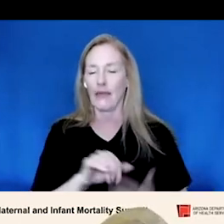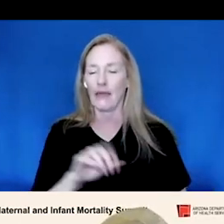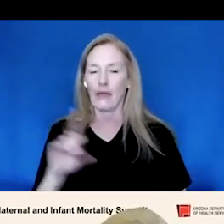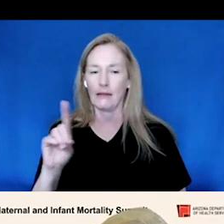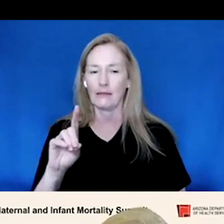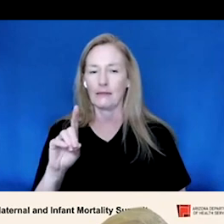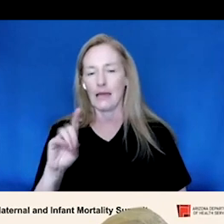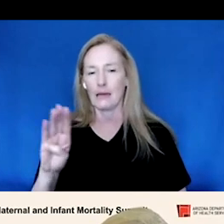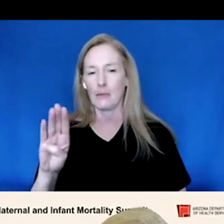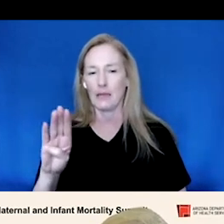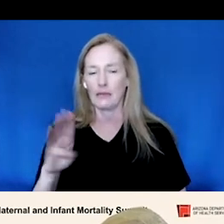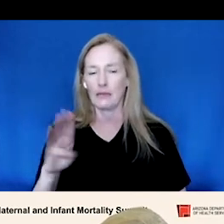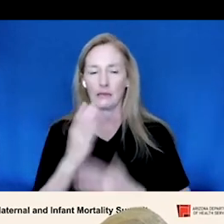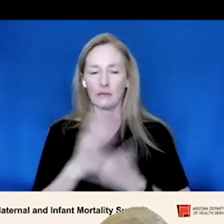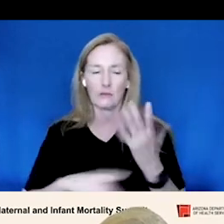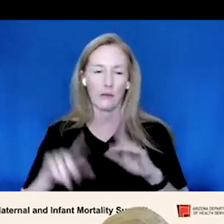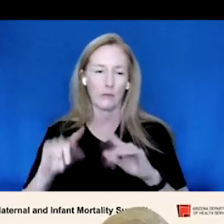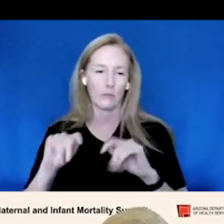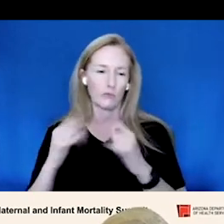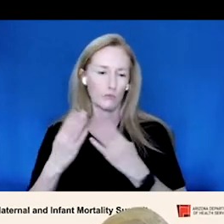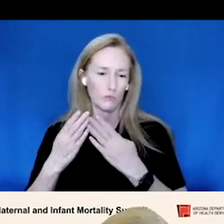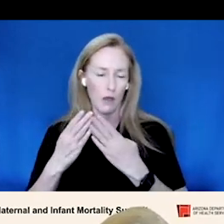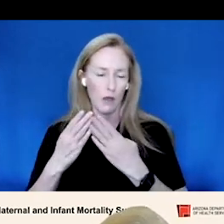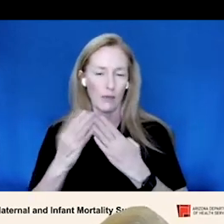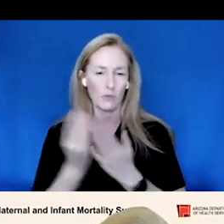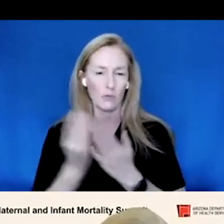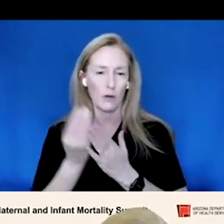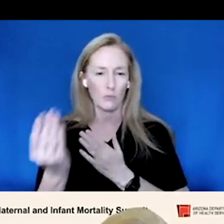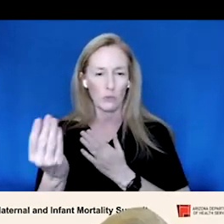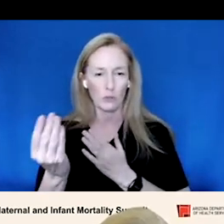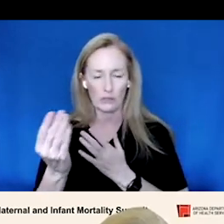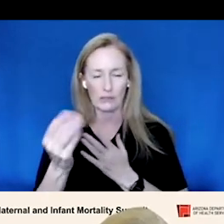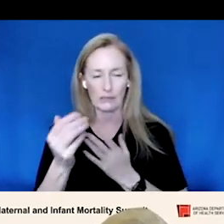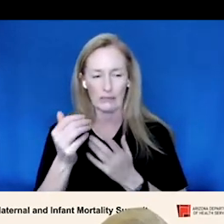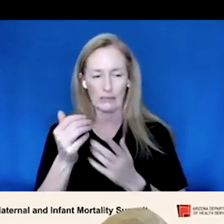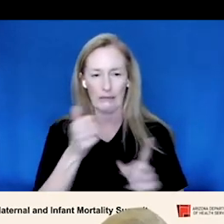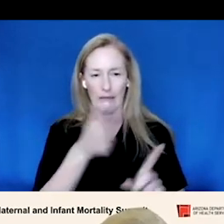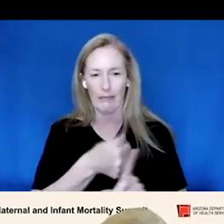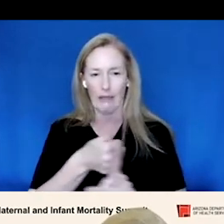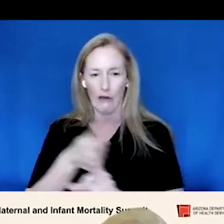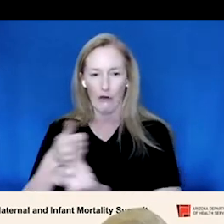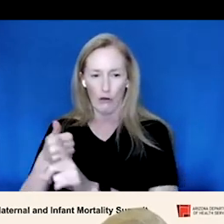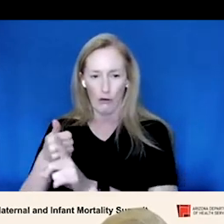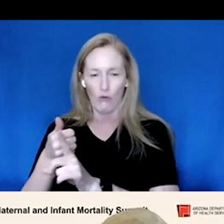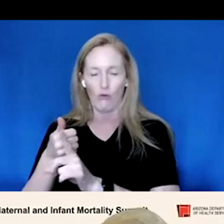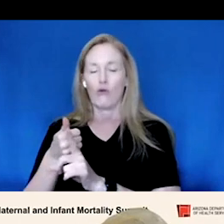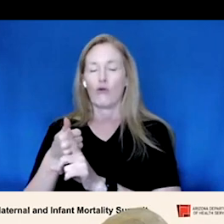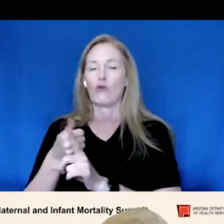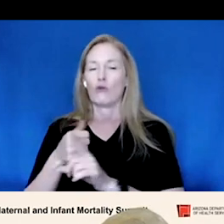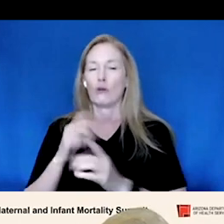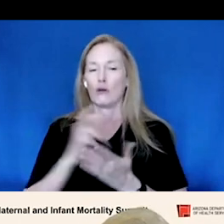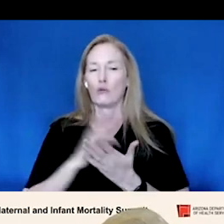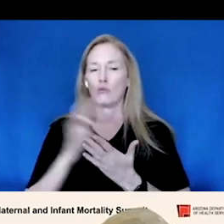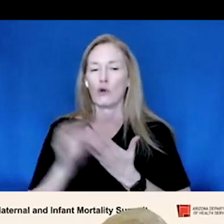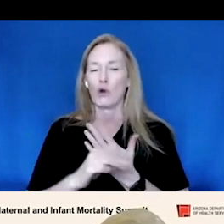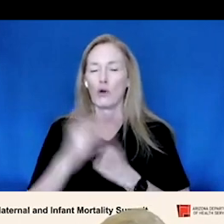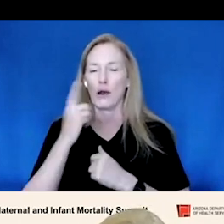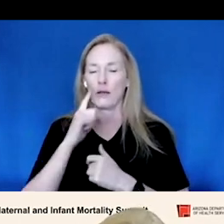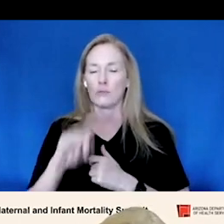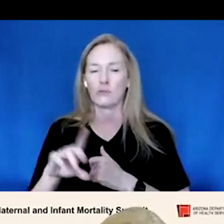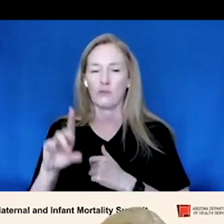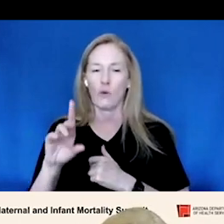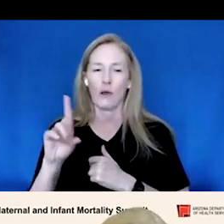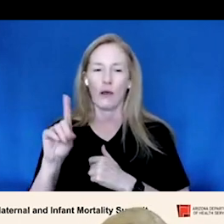have begun to purchase their own programs for data collection, and then they try to adapt